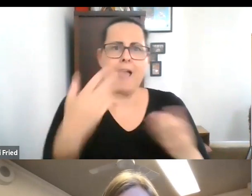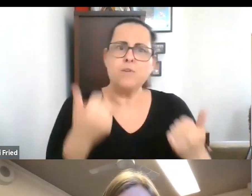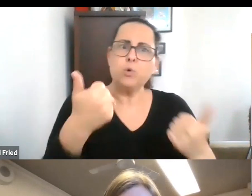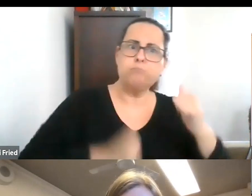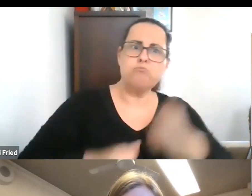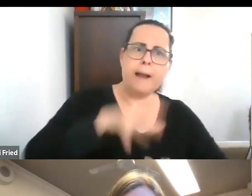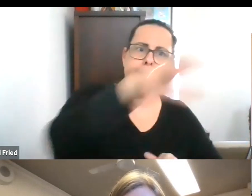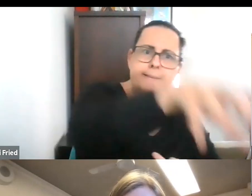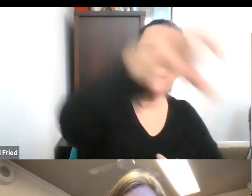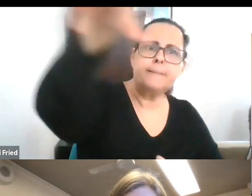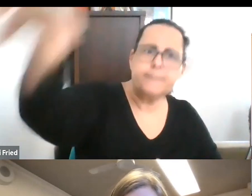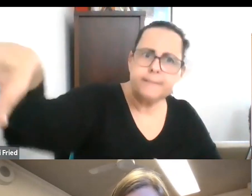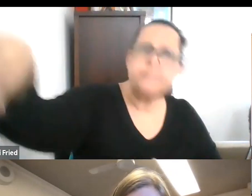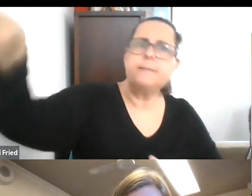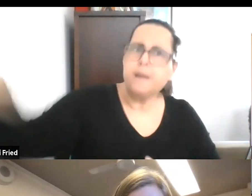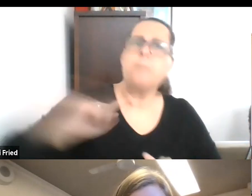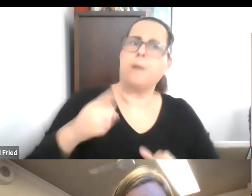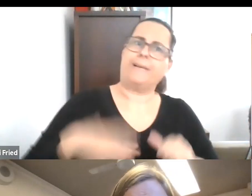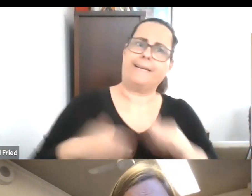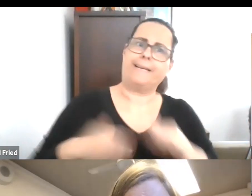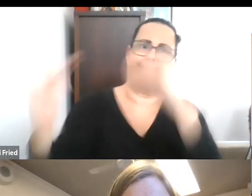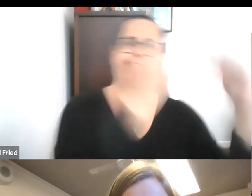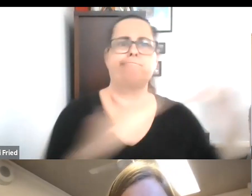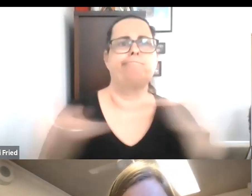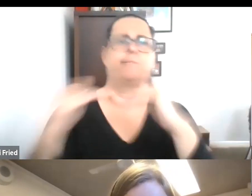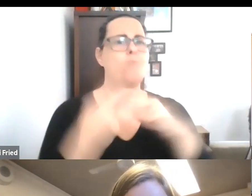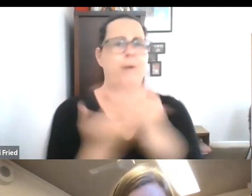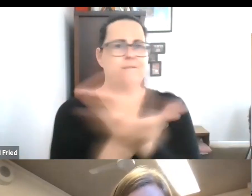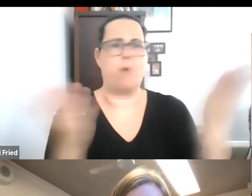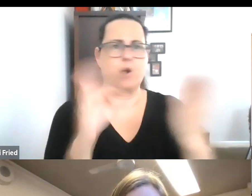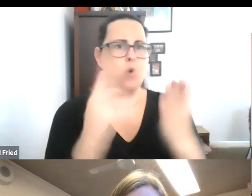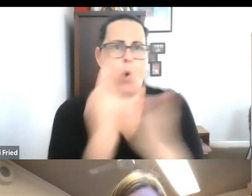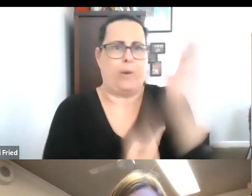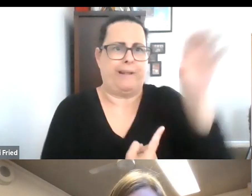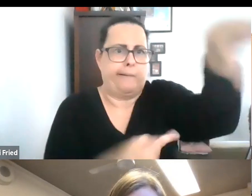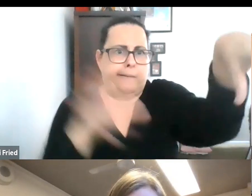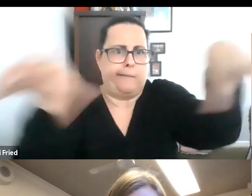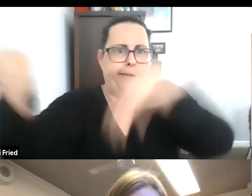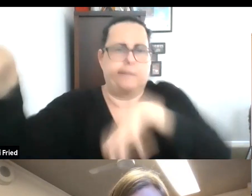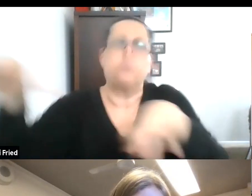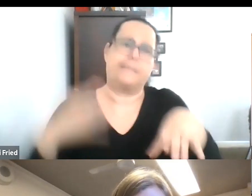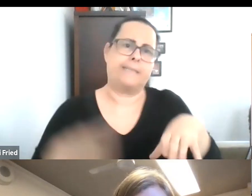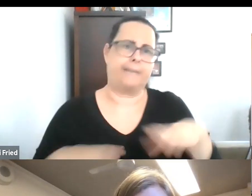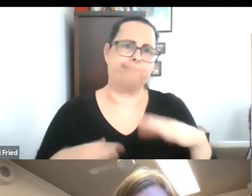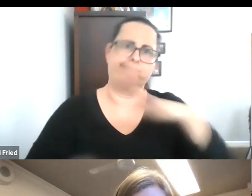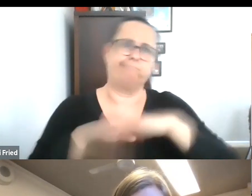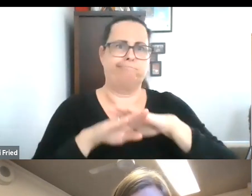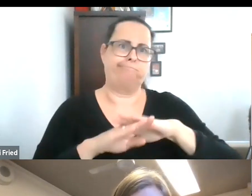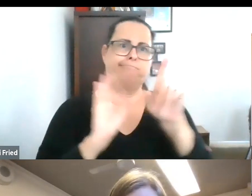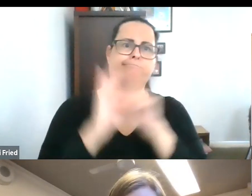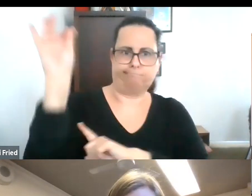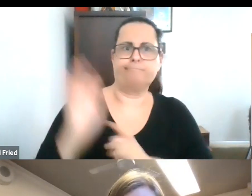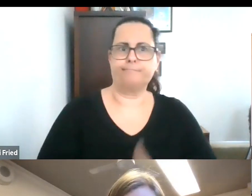practice. But as you said, they need to be available for everyone, not just for the few privileged ones. I think